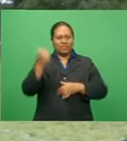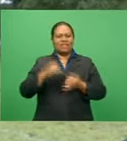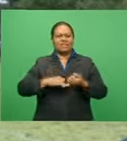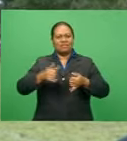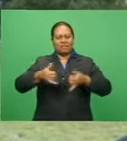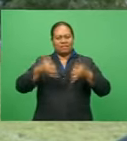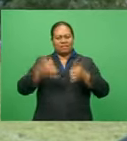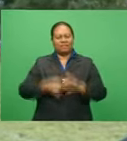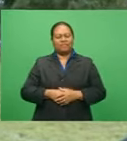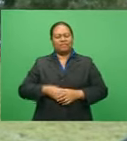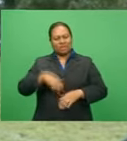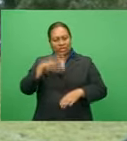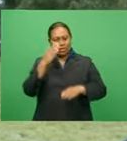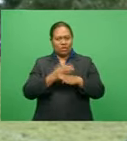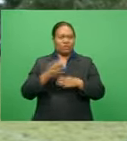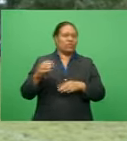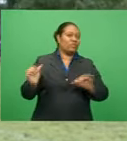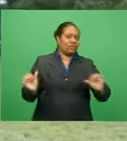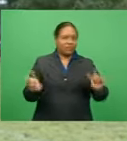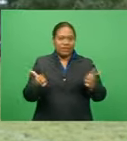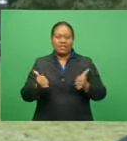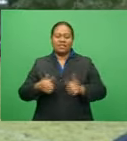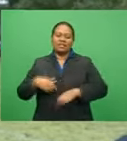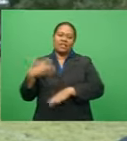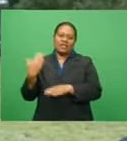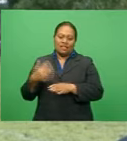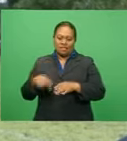ending a rugby career on a final and